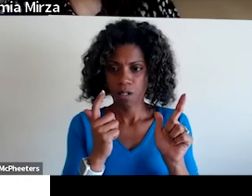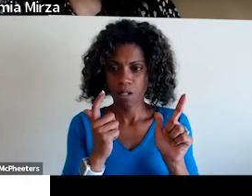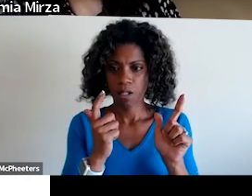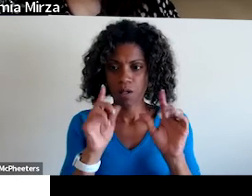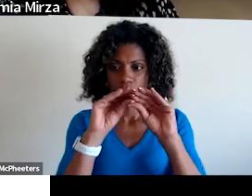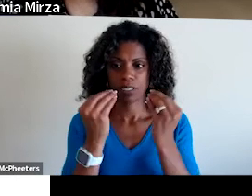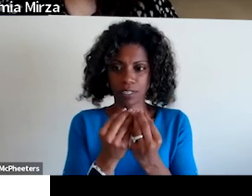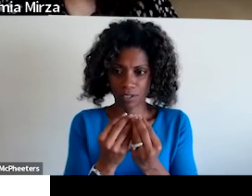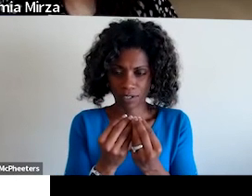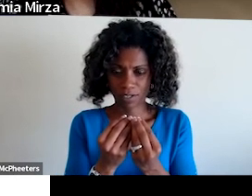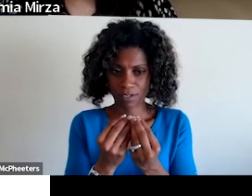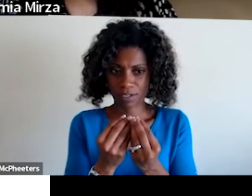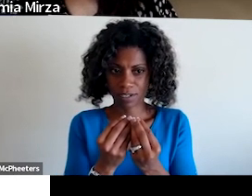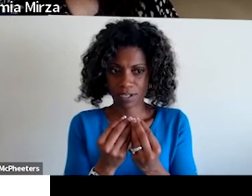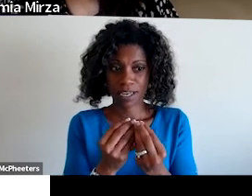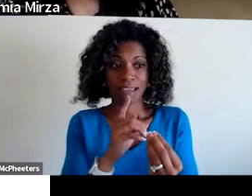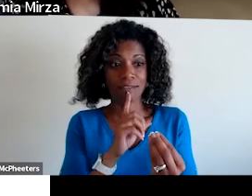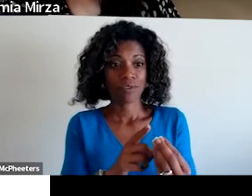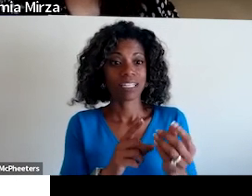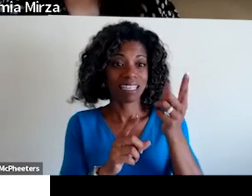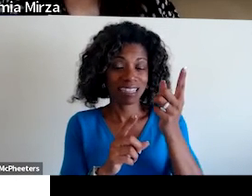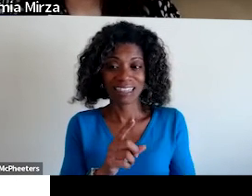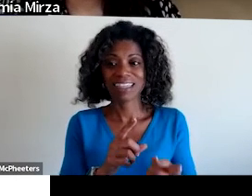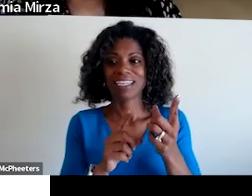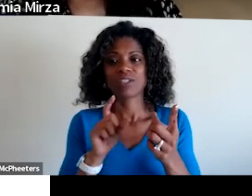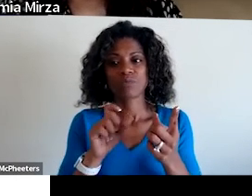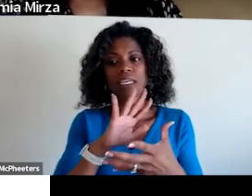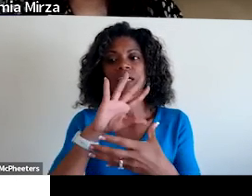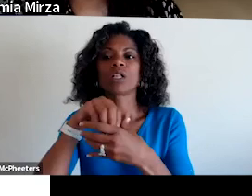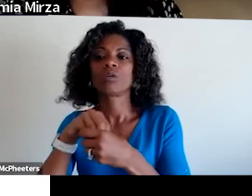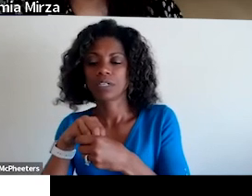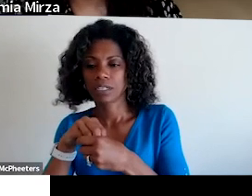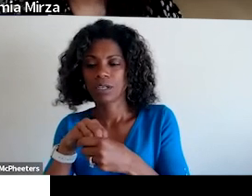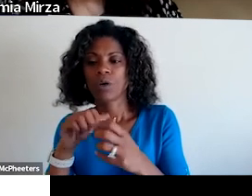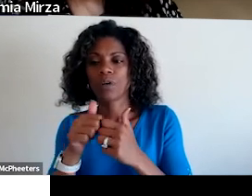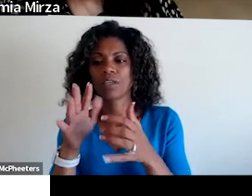evolve to be a part of your organizational values and your organizational statements.